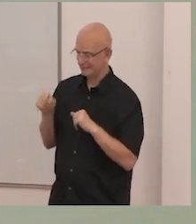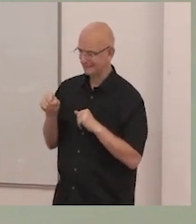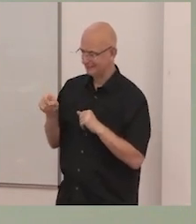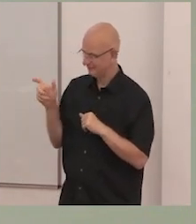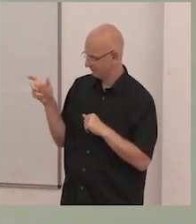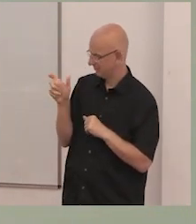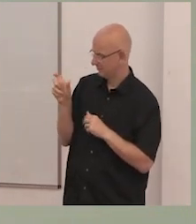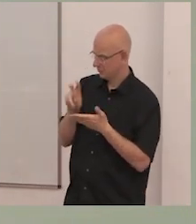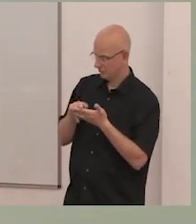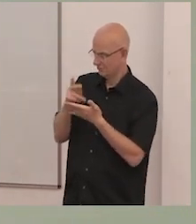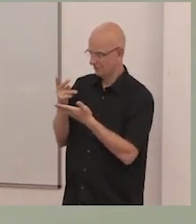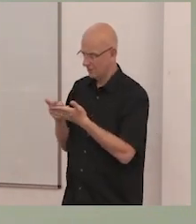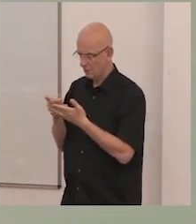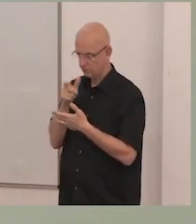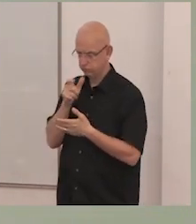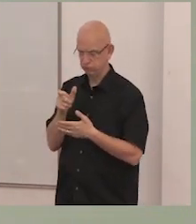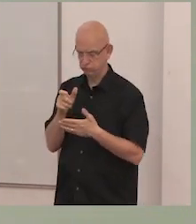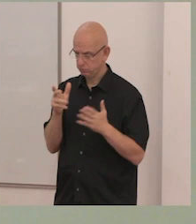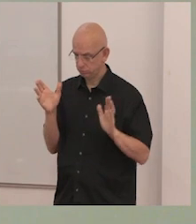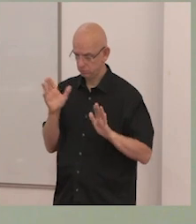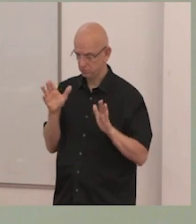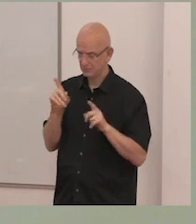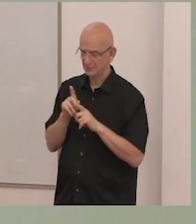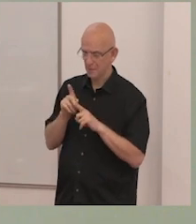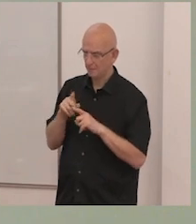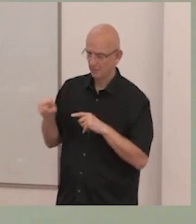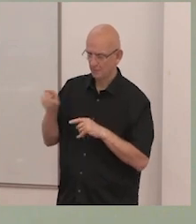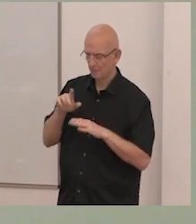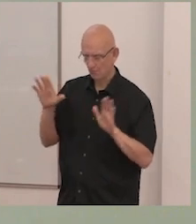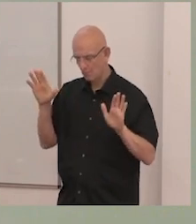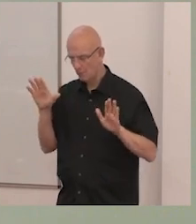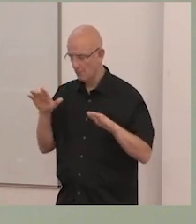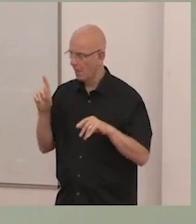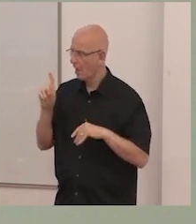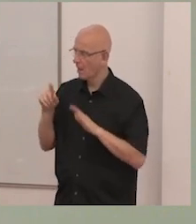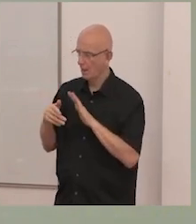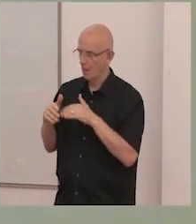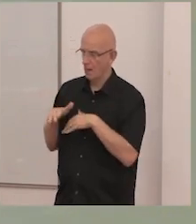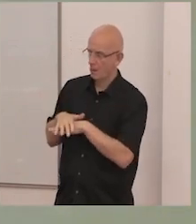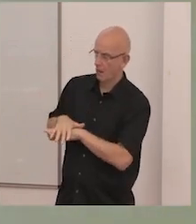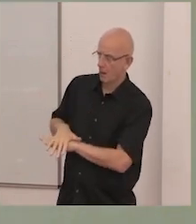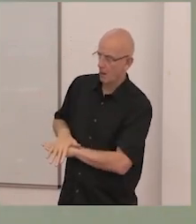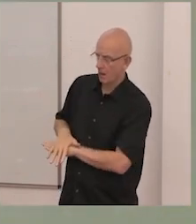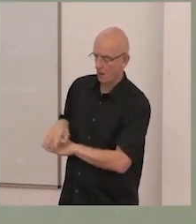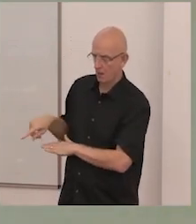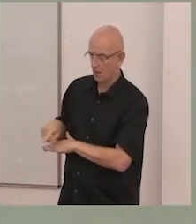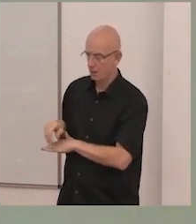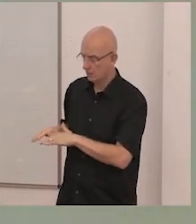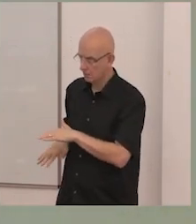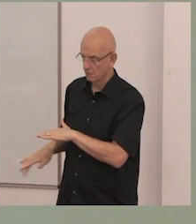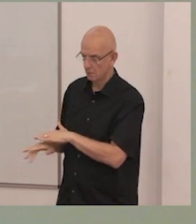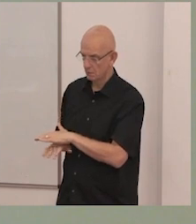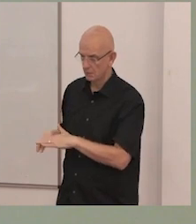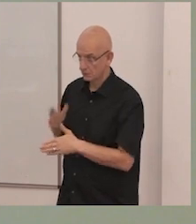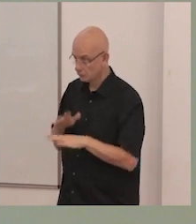And then we did educational work. We explained to the members of delegation that